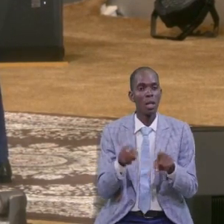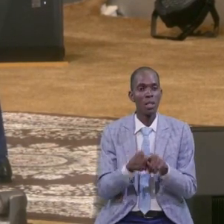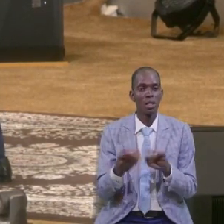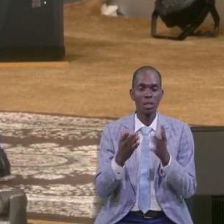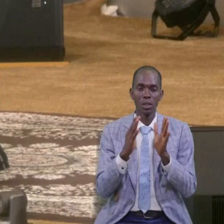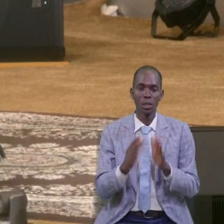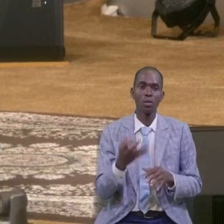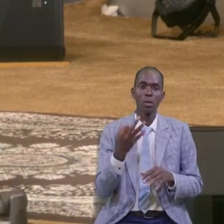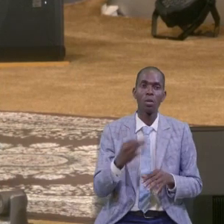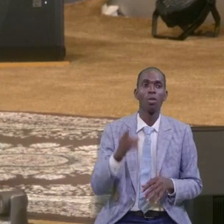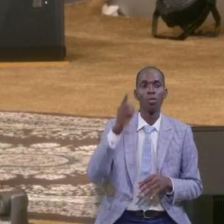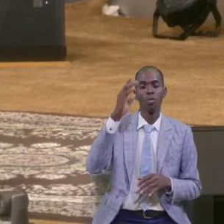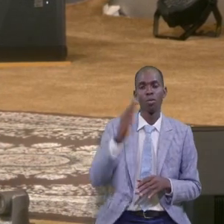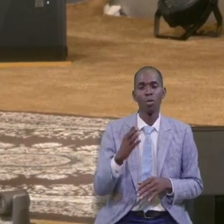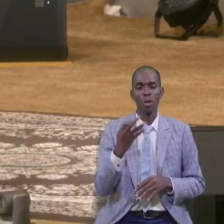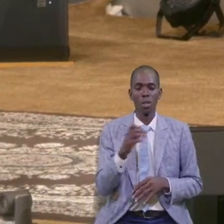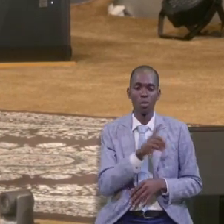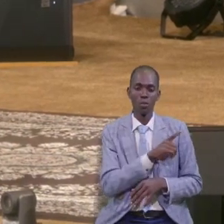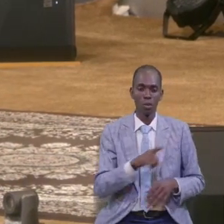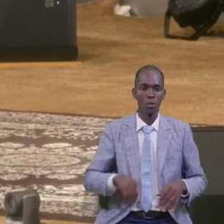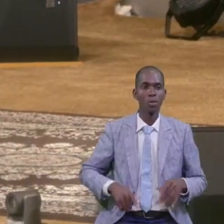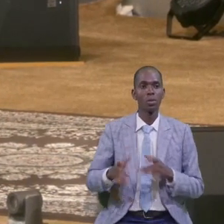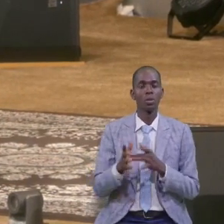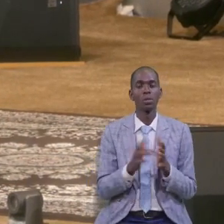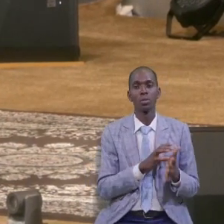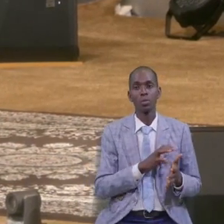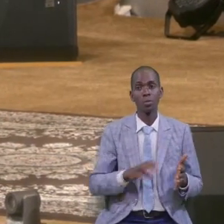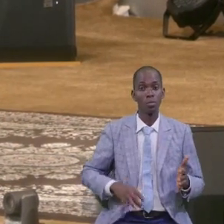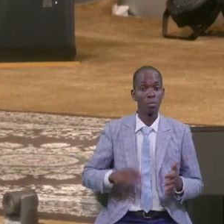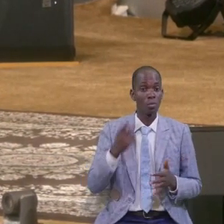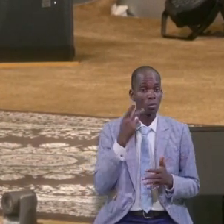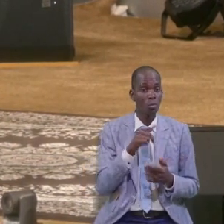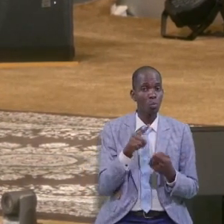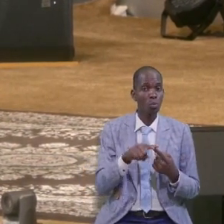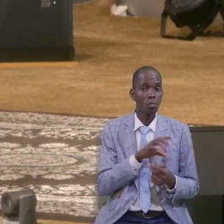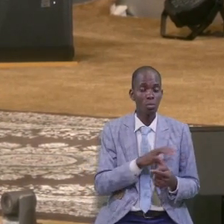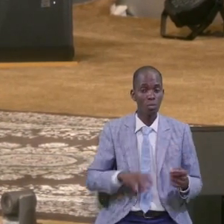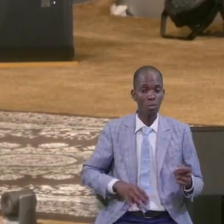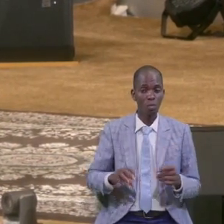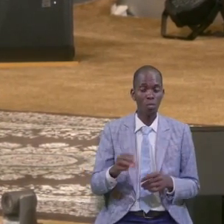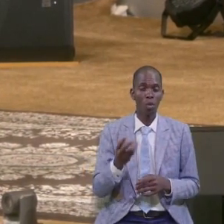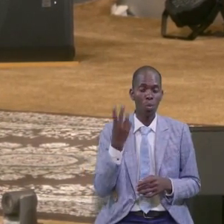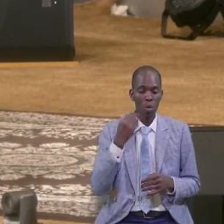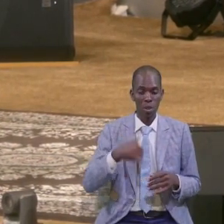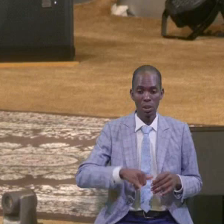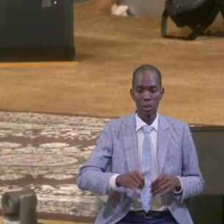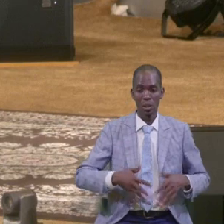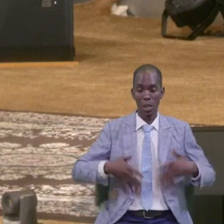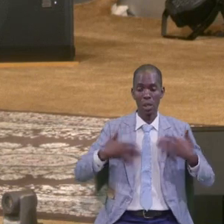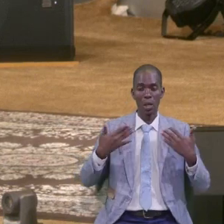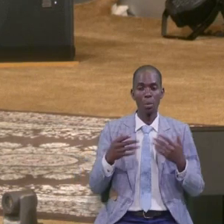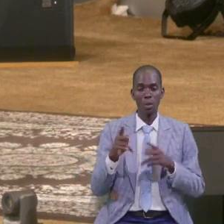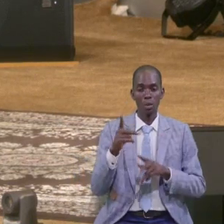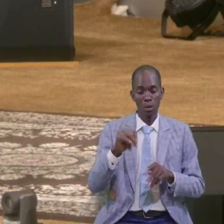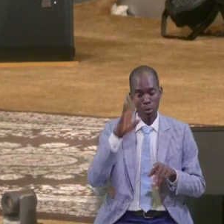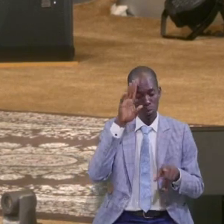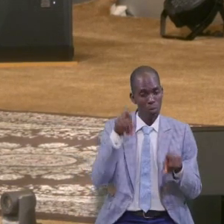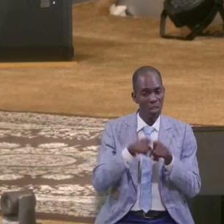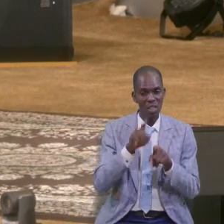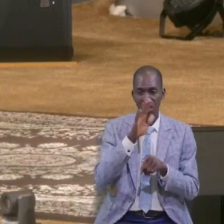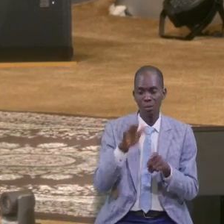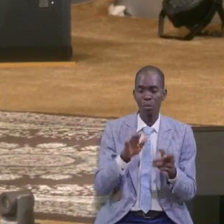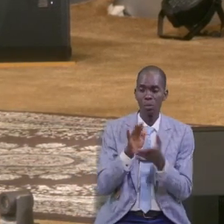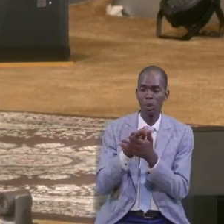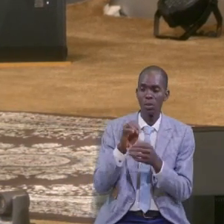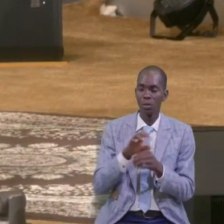when Christ was still alive, the brethren did not believe in him. But after he rose from the dead, and they